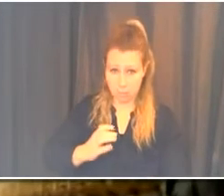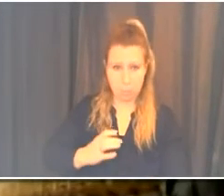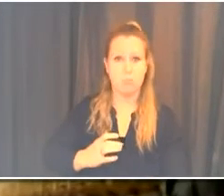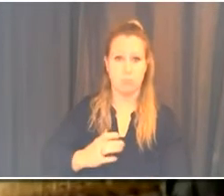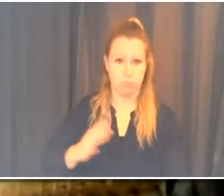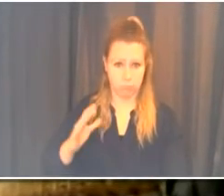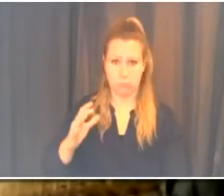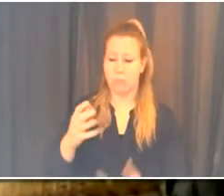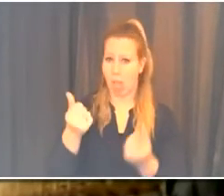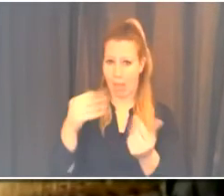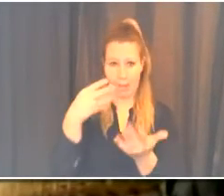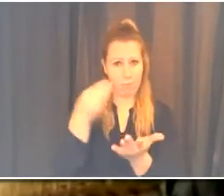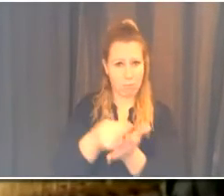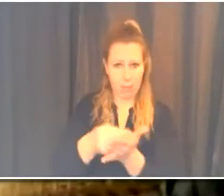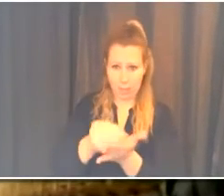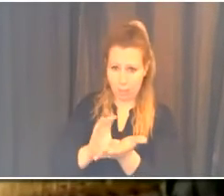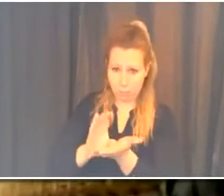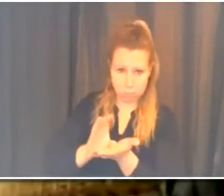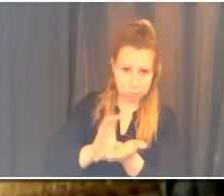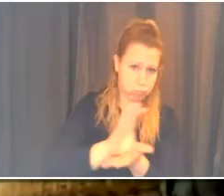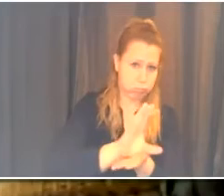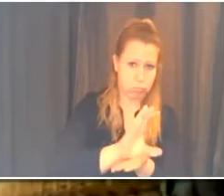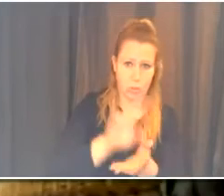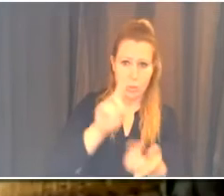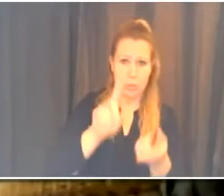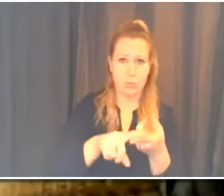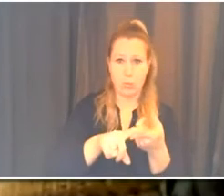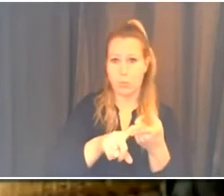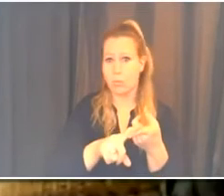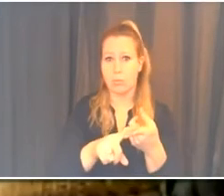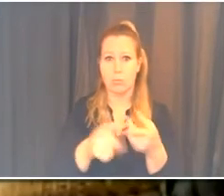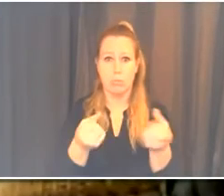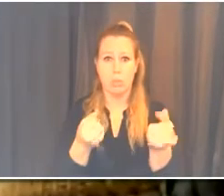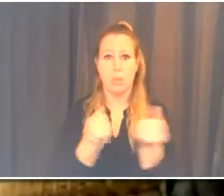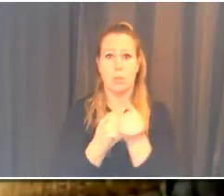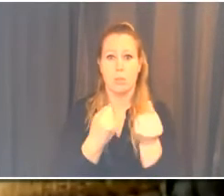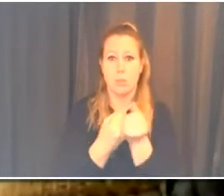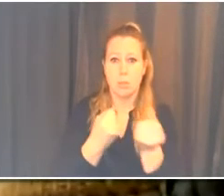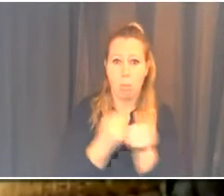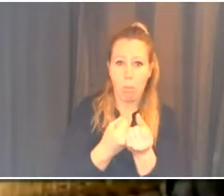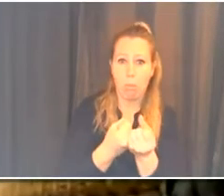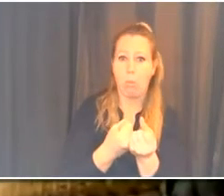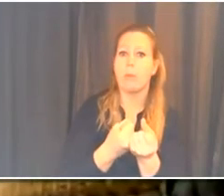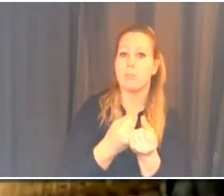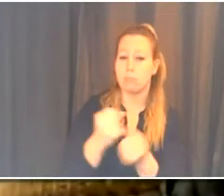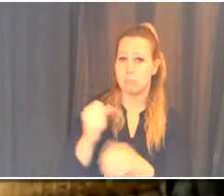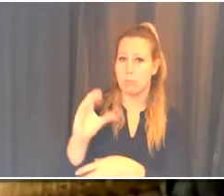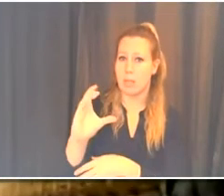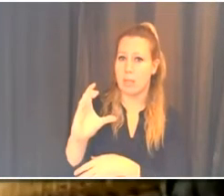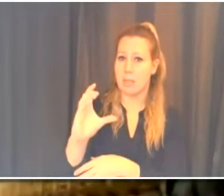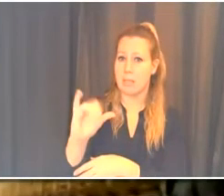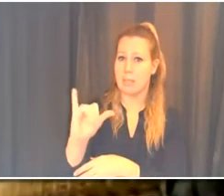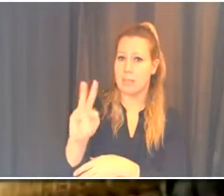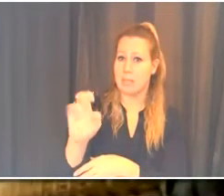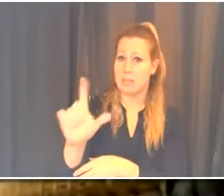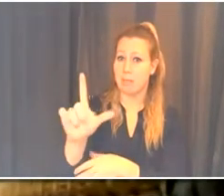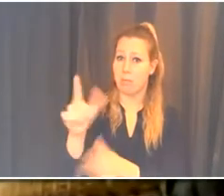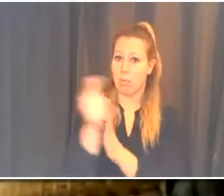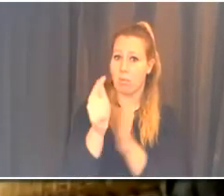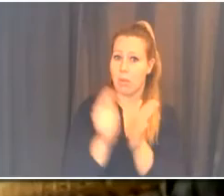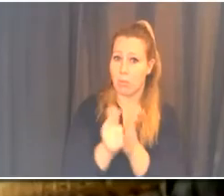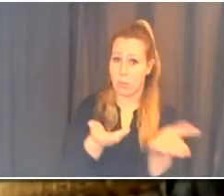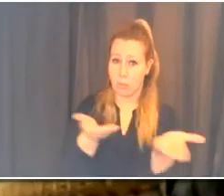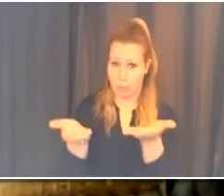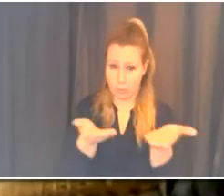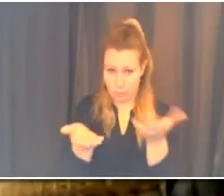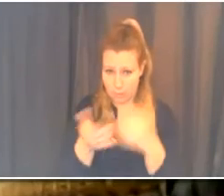who are available to to to to people without resources in different substance uh subject areas that